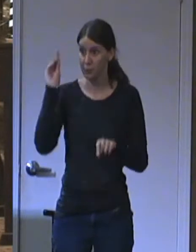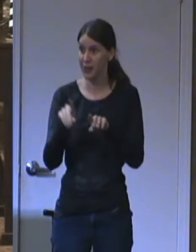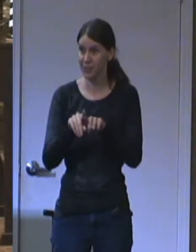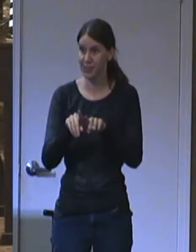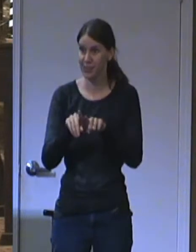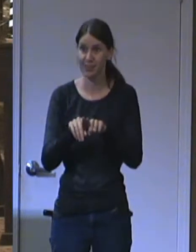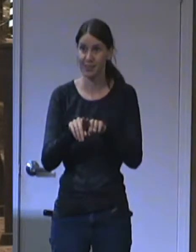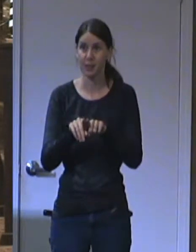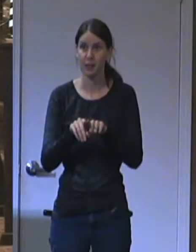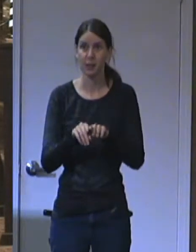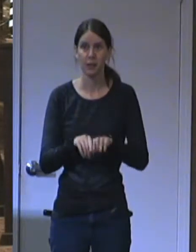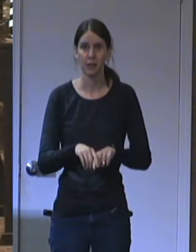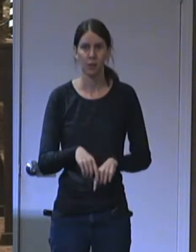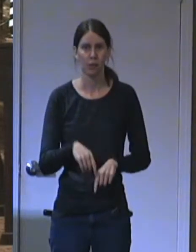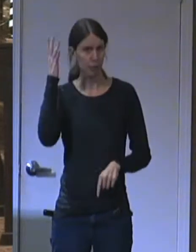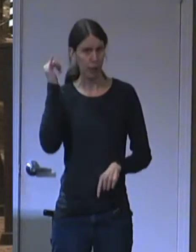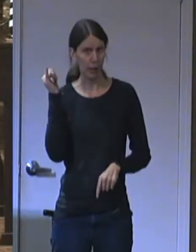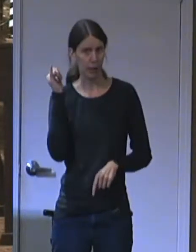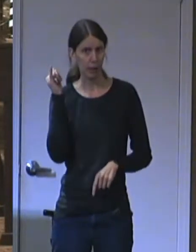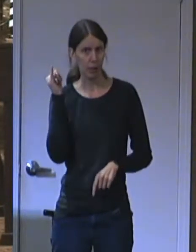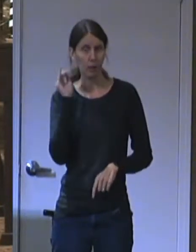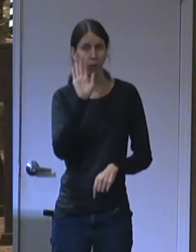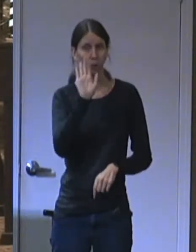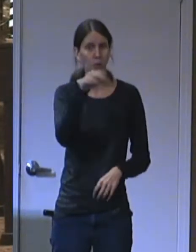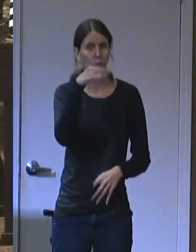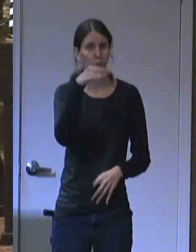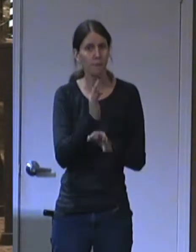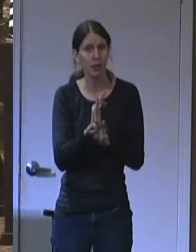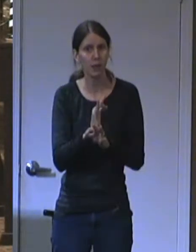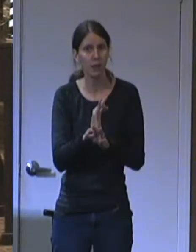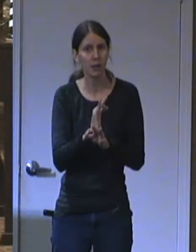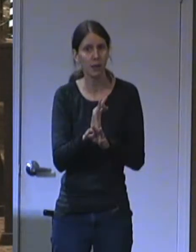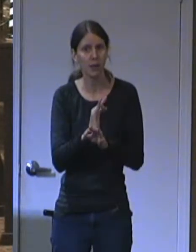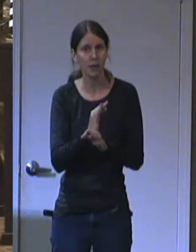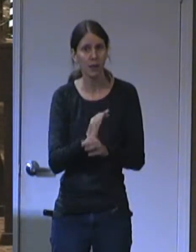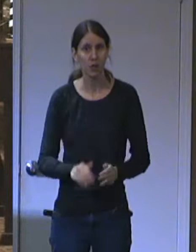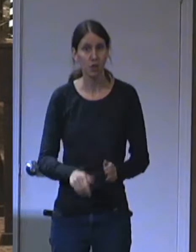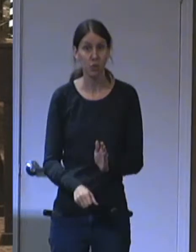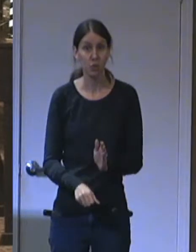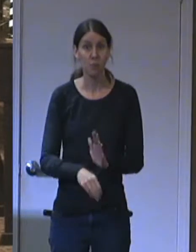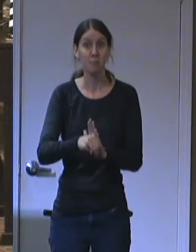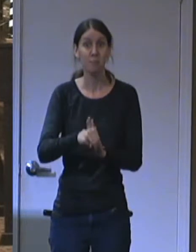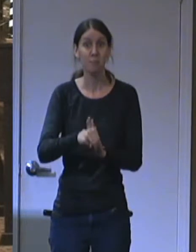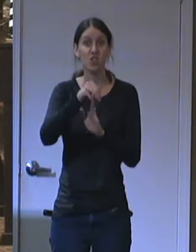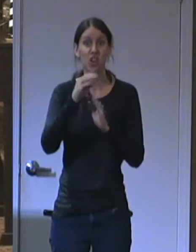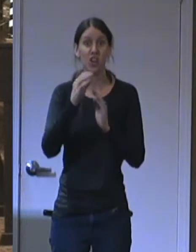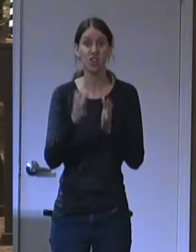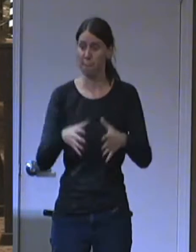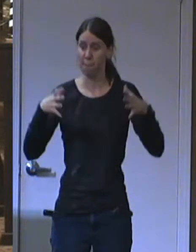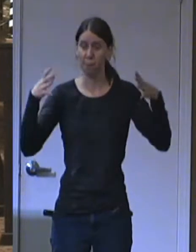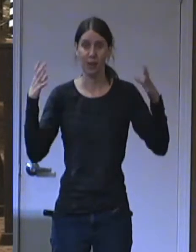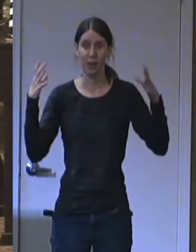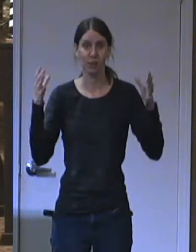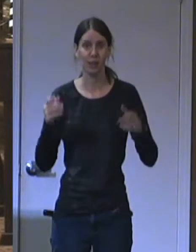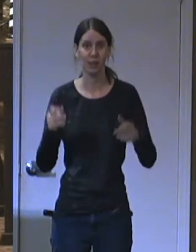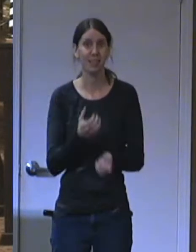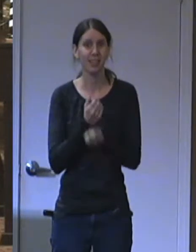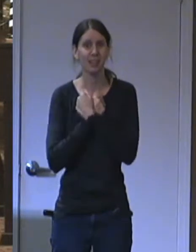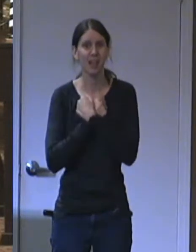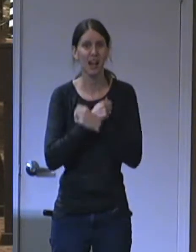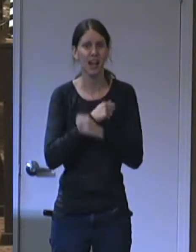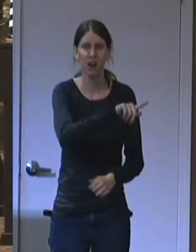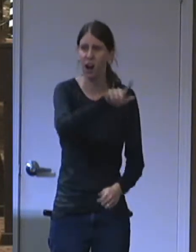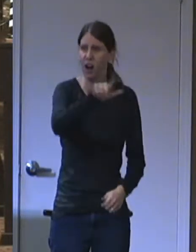meet, because that your faith groweth exceedingly, and the charity of